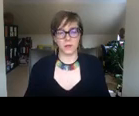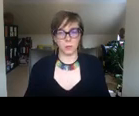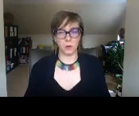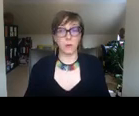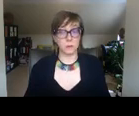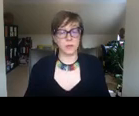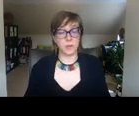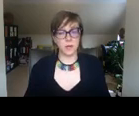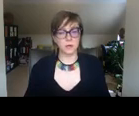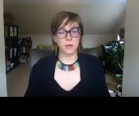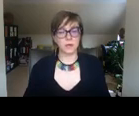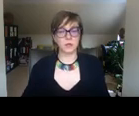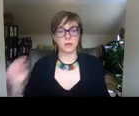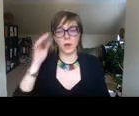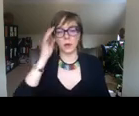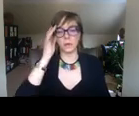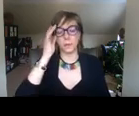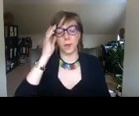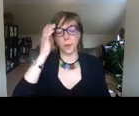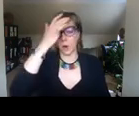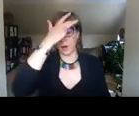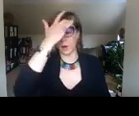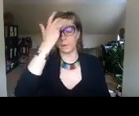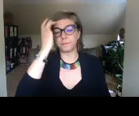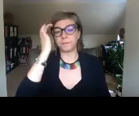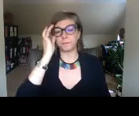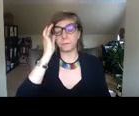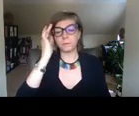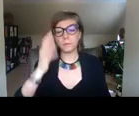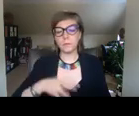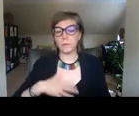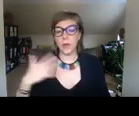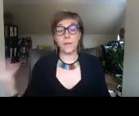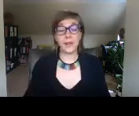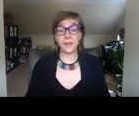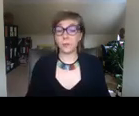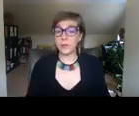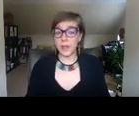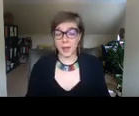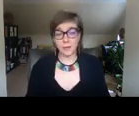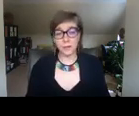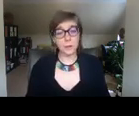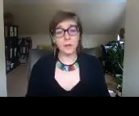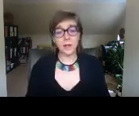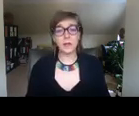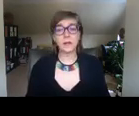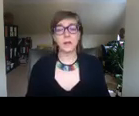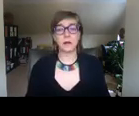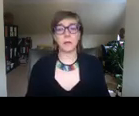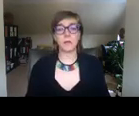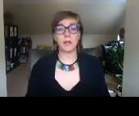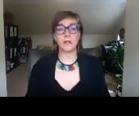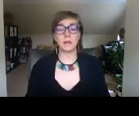I think there were problems in many other places as well, where they didn't really have a